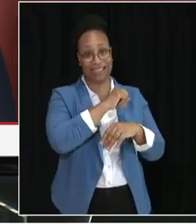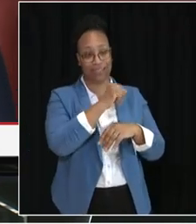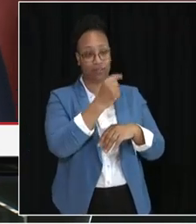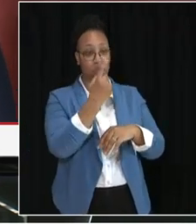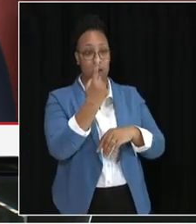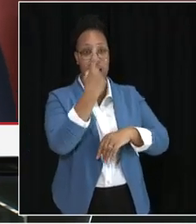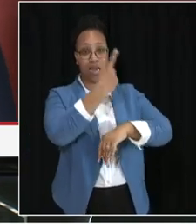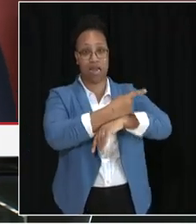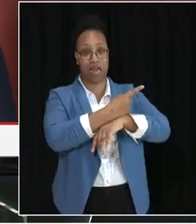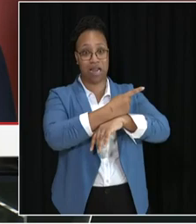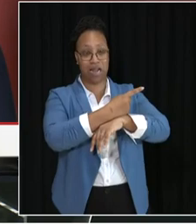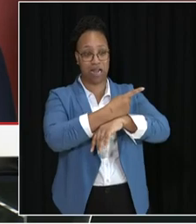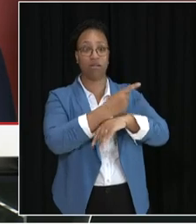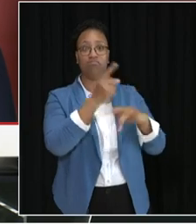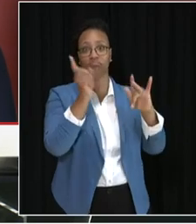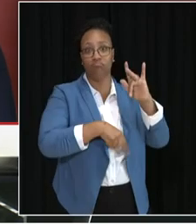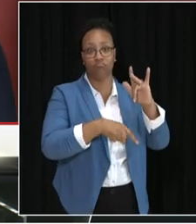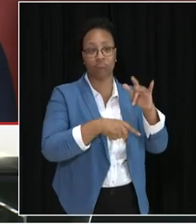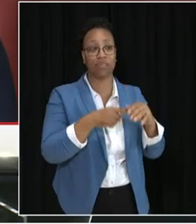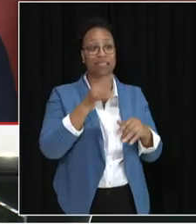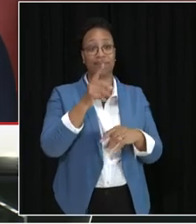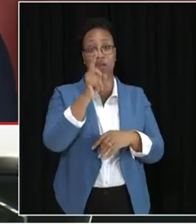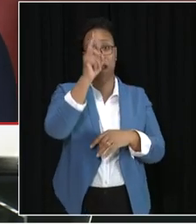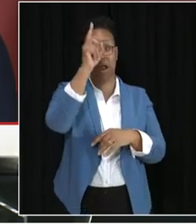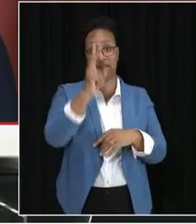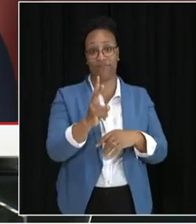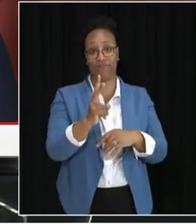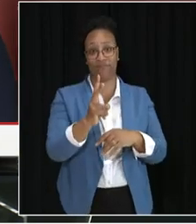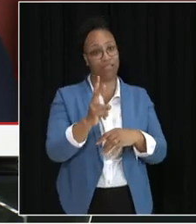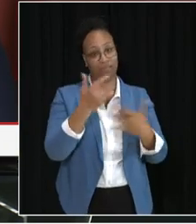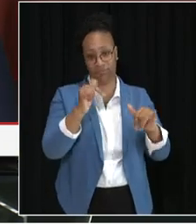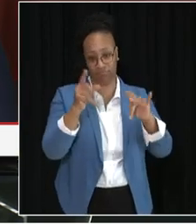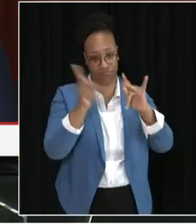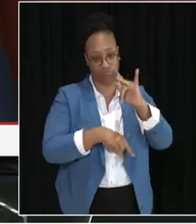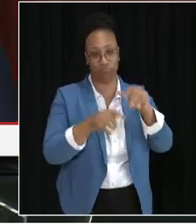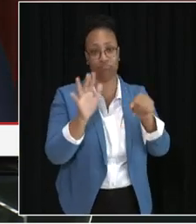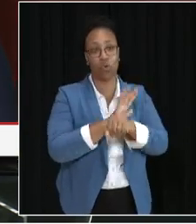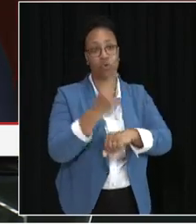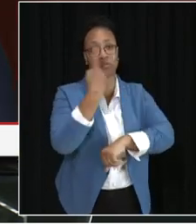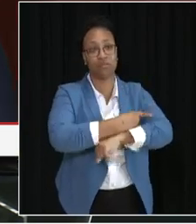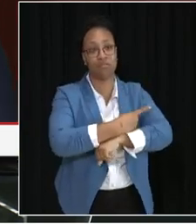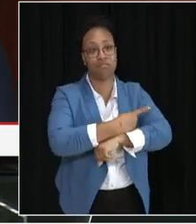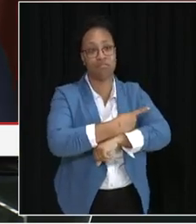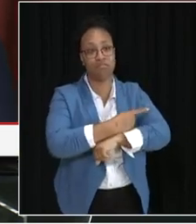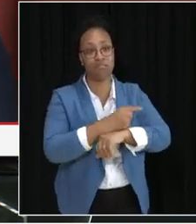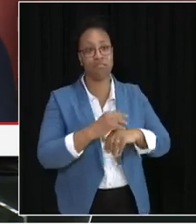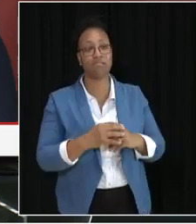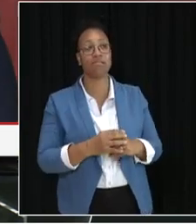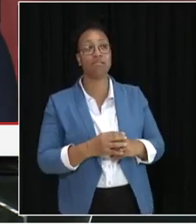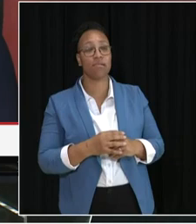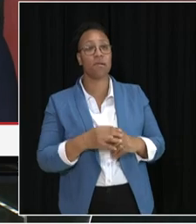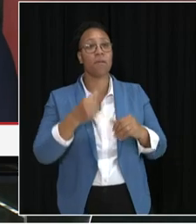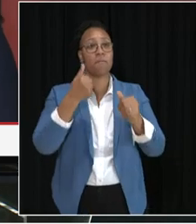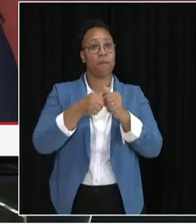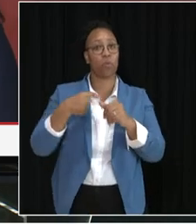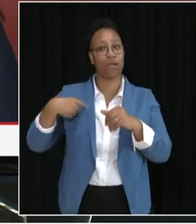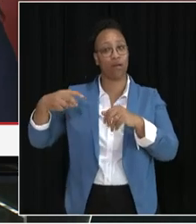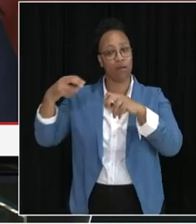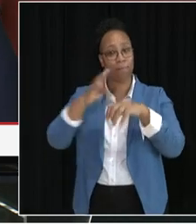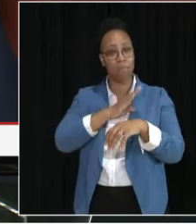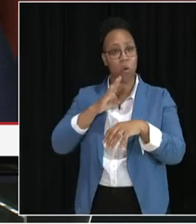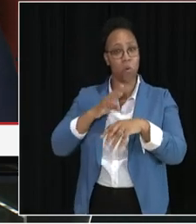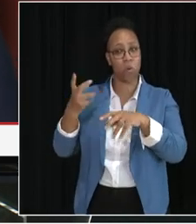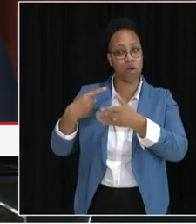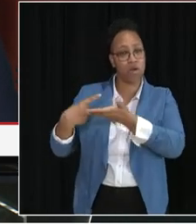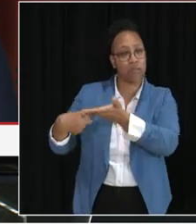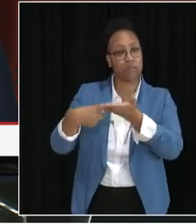Member White and members of State Board because we worked together through the spring. And in July, we changed that policy